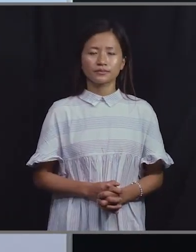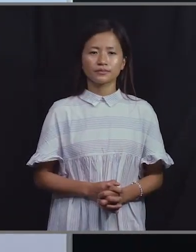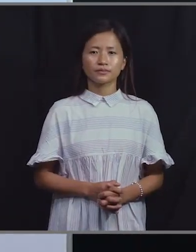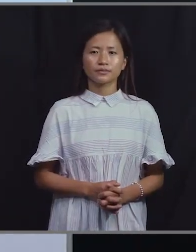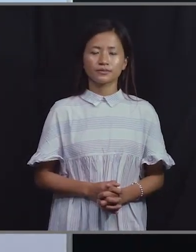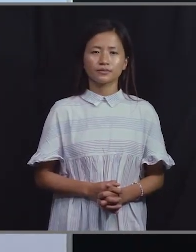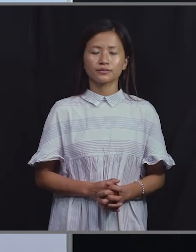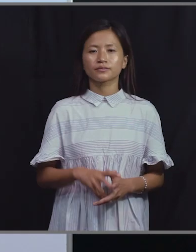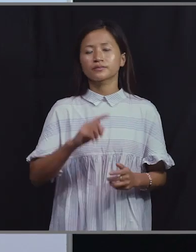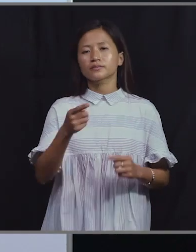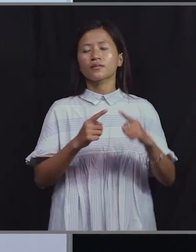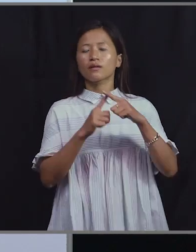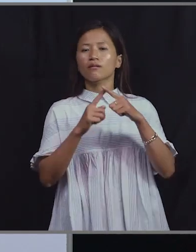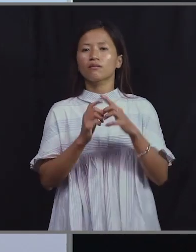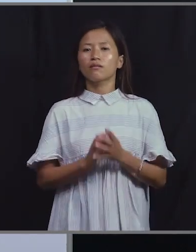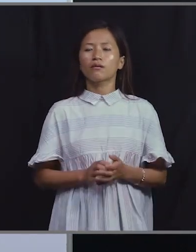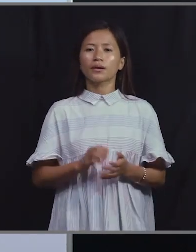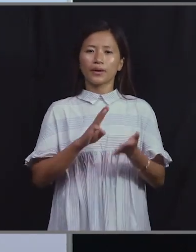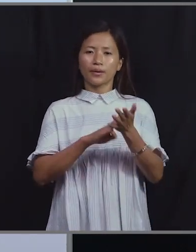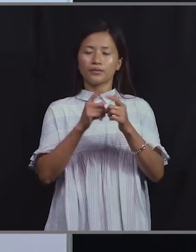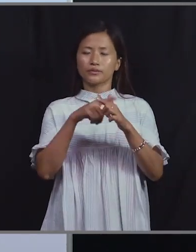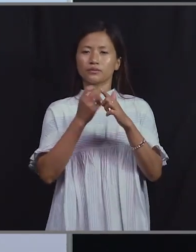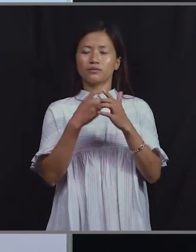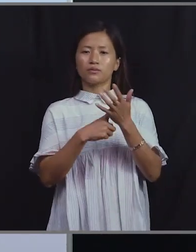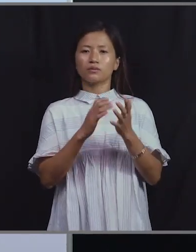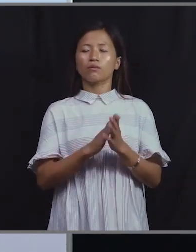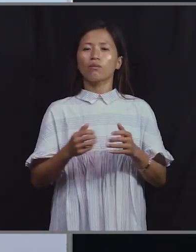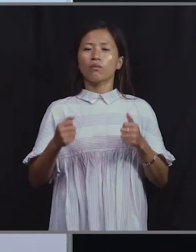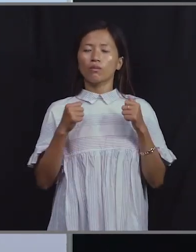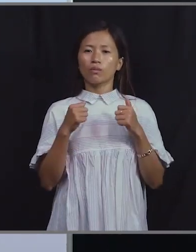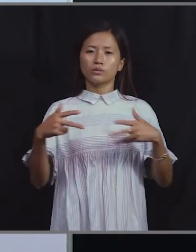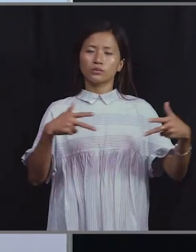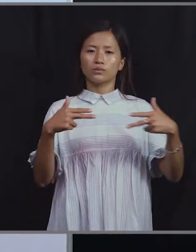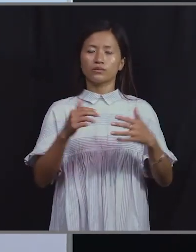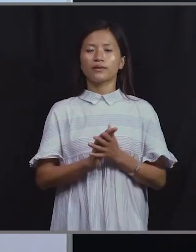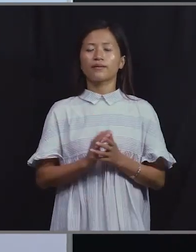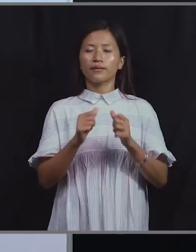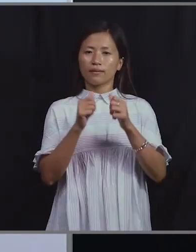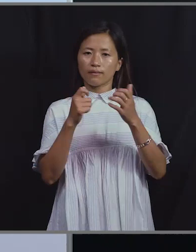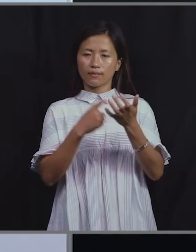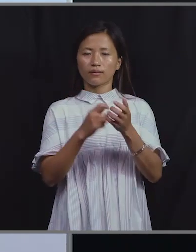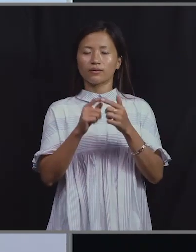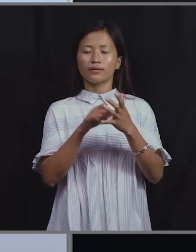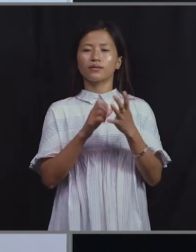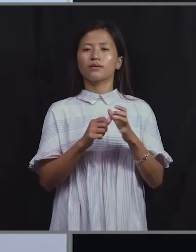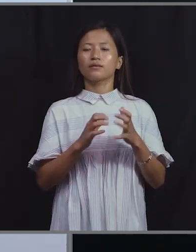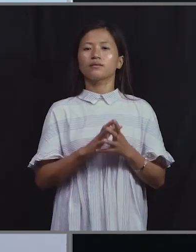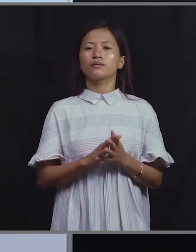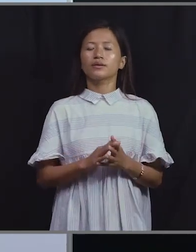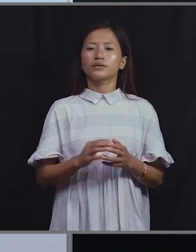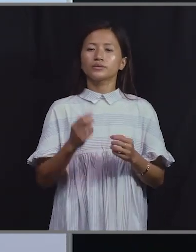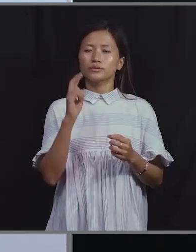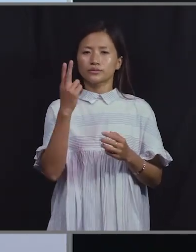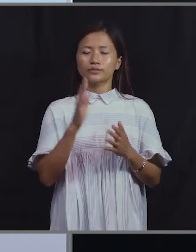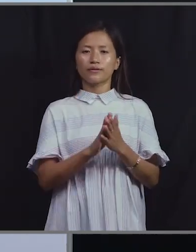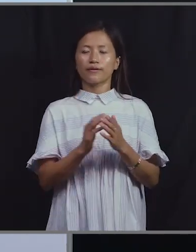Okay, our next topic is on major conflict in the Cold War era. Okay, during the Cold War, the world faced 2